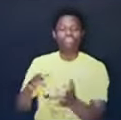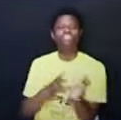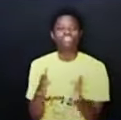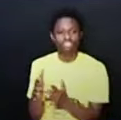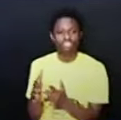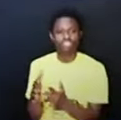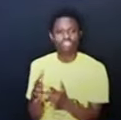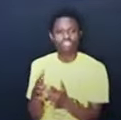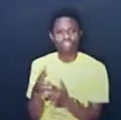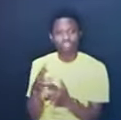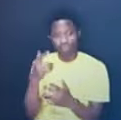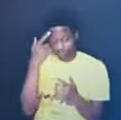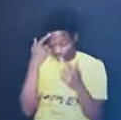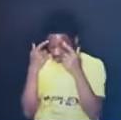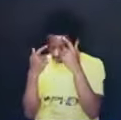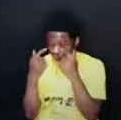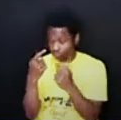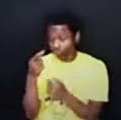Gentiles,